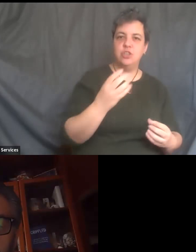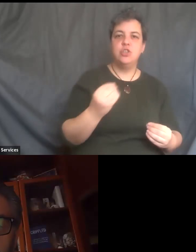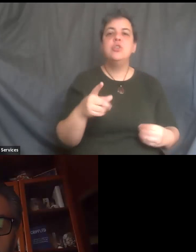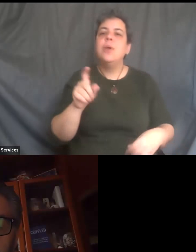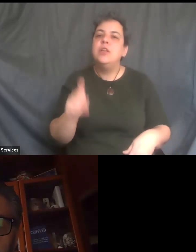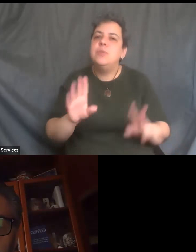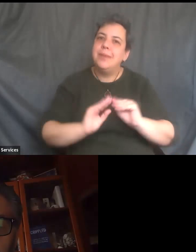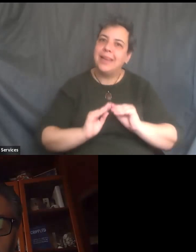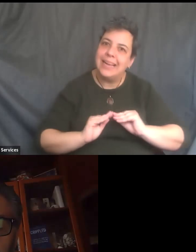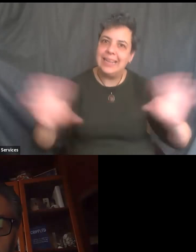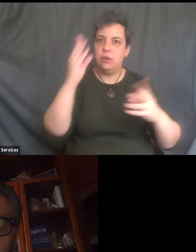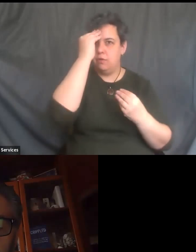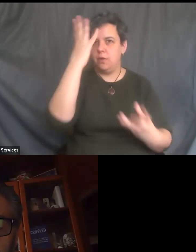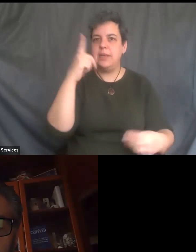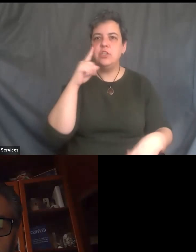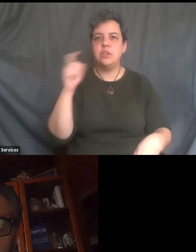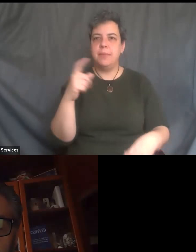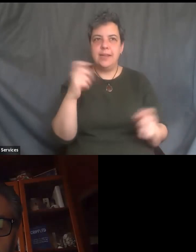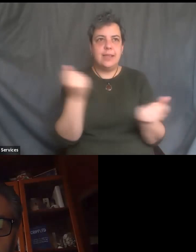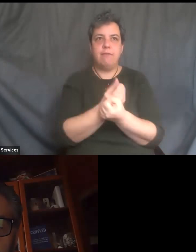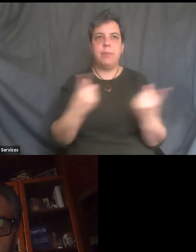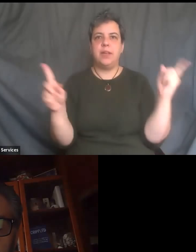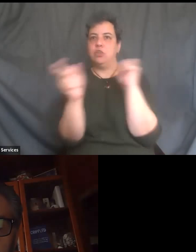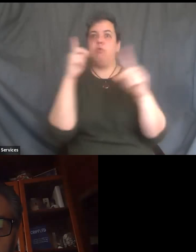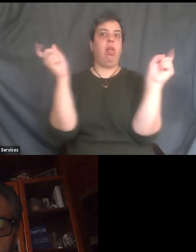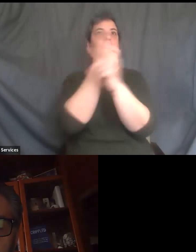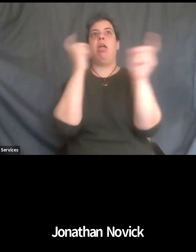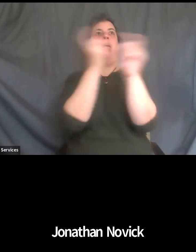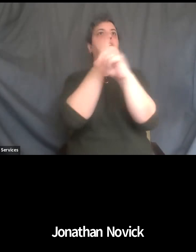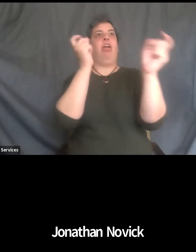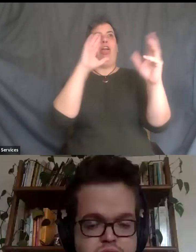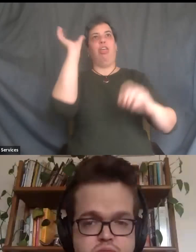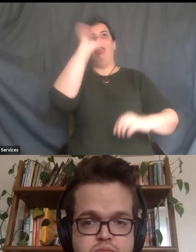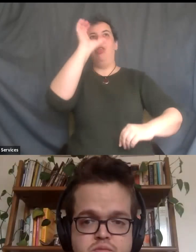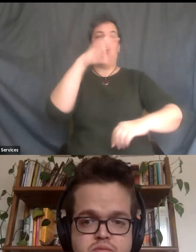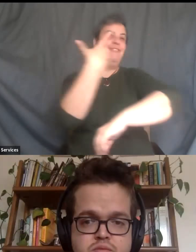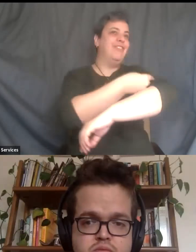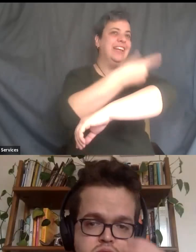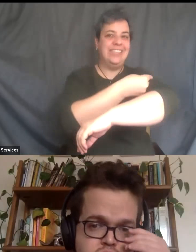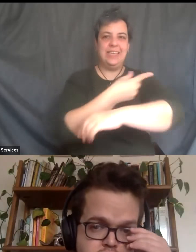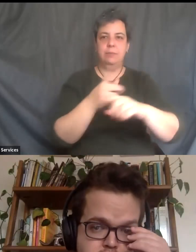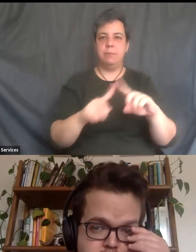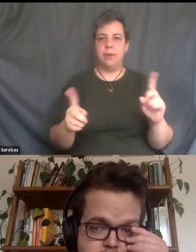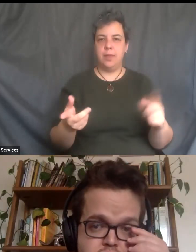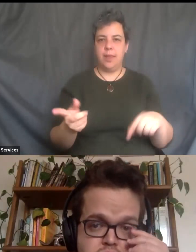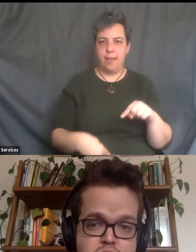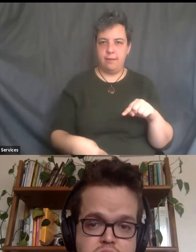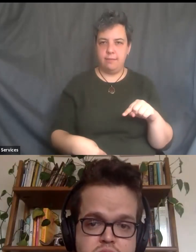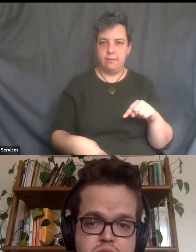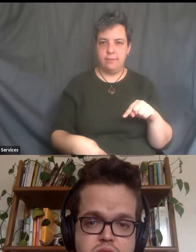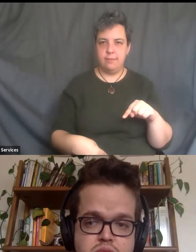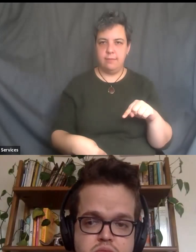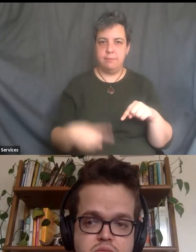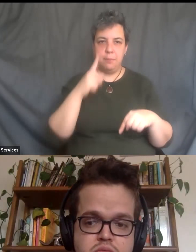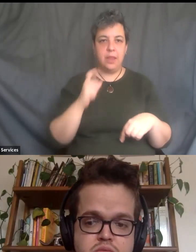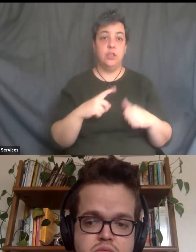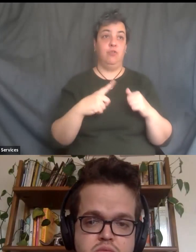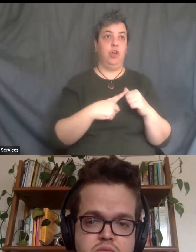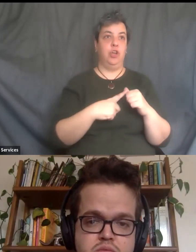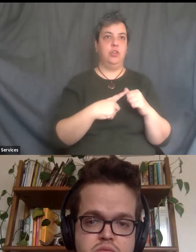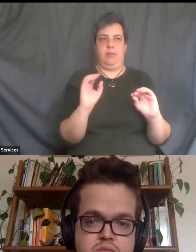running like headless chicken all over the place, trying to get vaccinations when number one, there's no vaccination appointments. Number